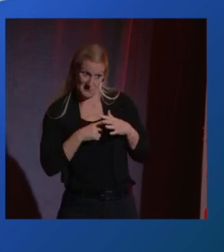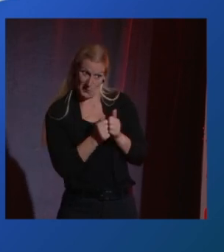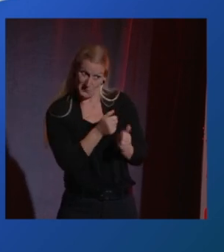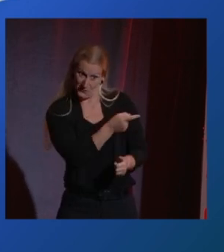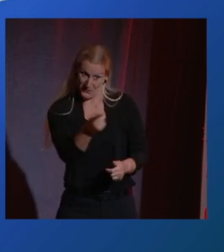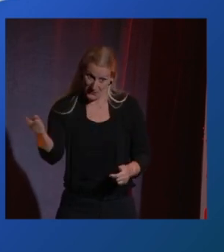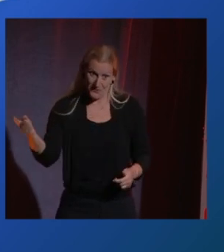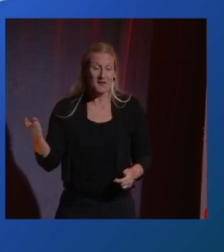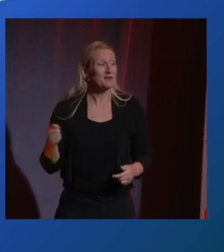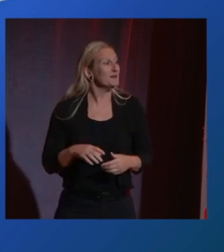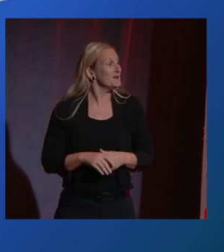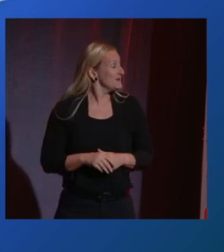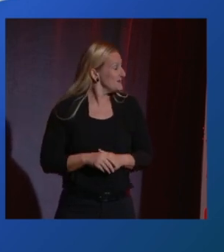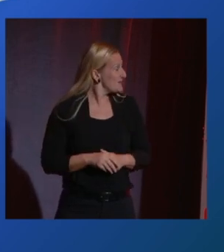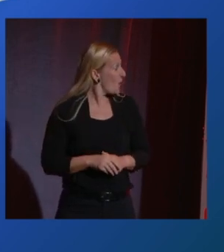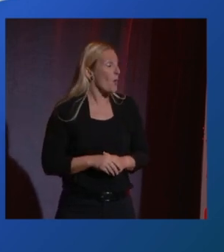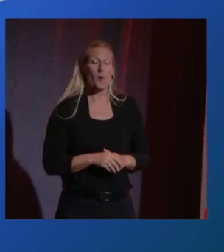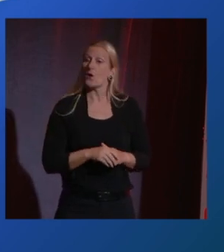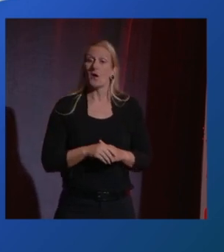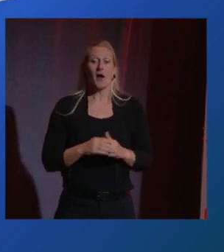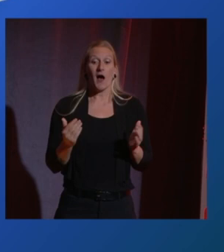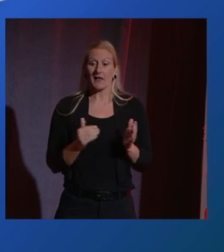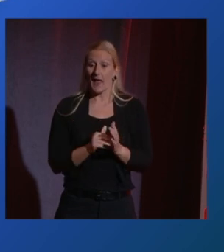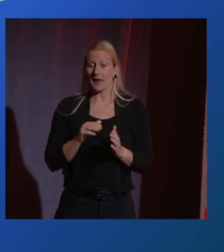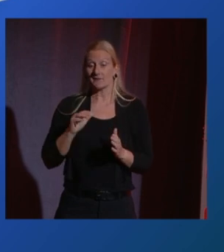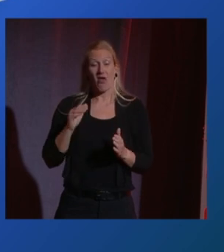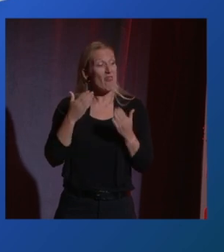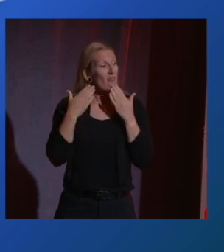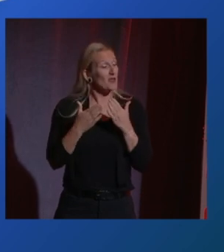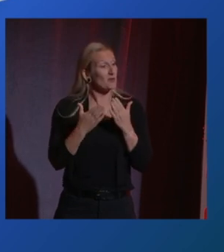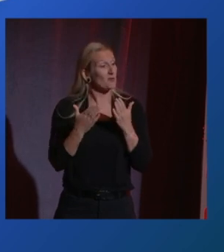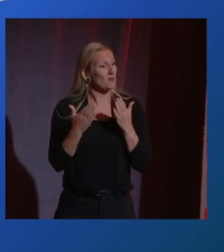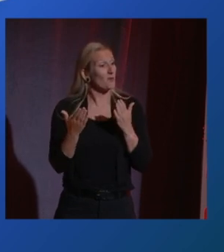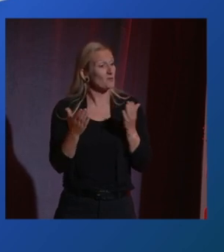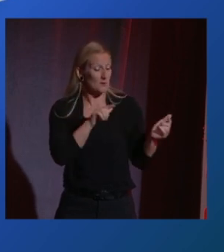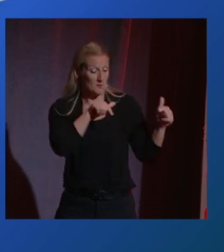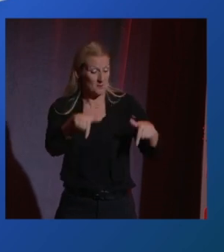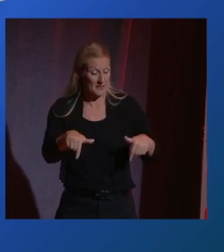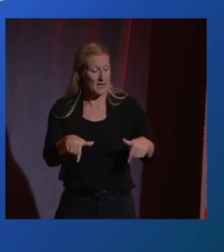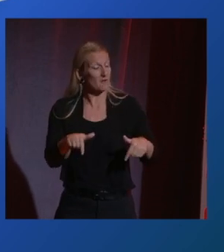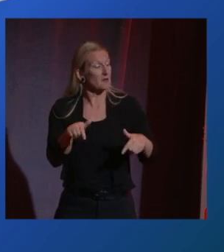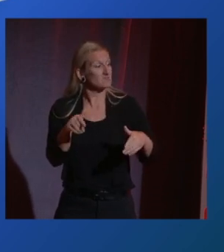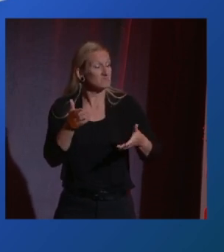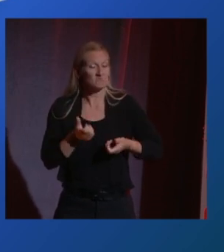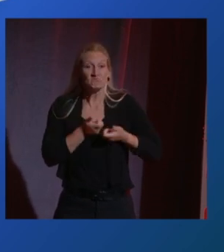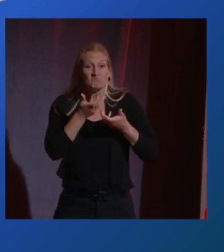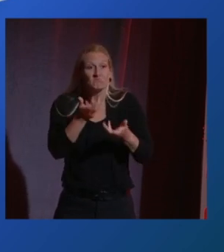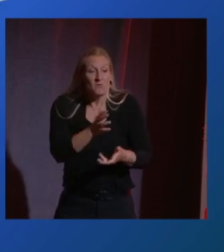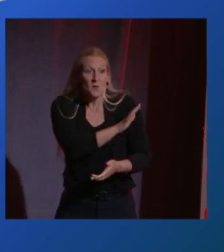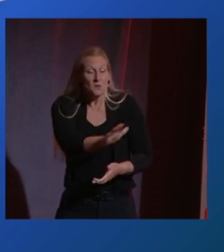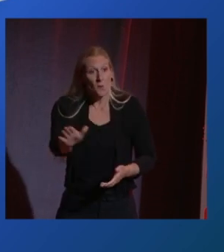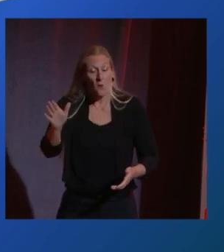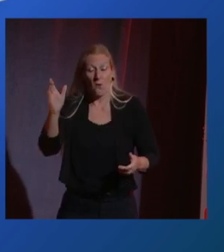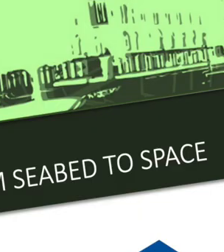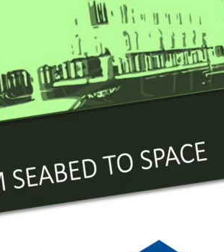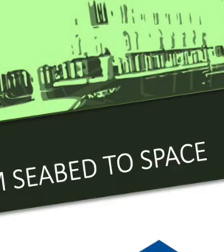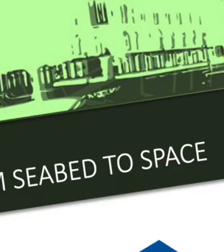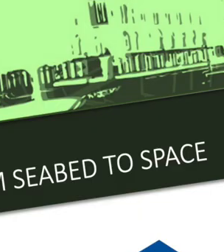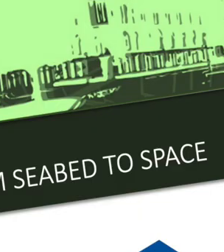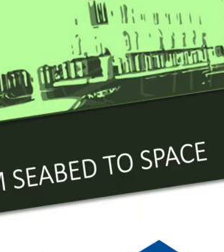to take this opportunity to thank you again for being here and sharing your thoughts and thanking the audience in